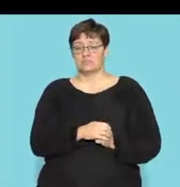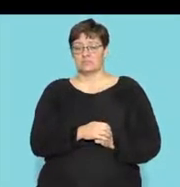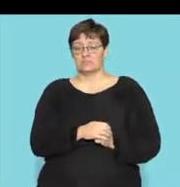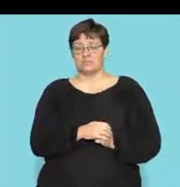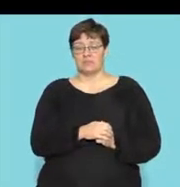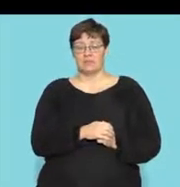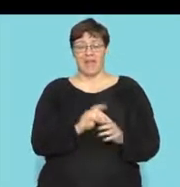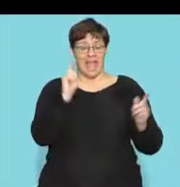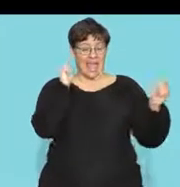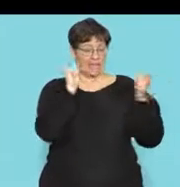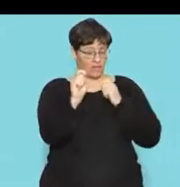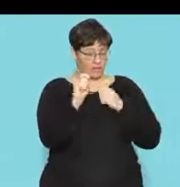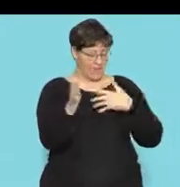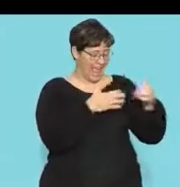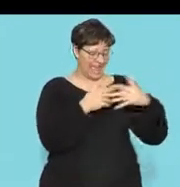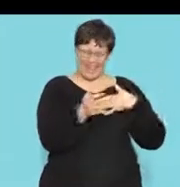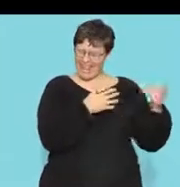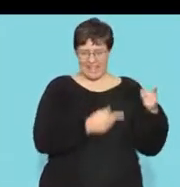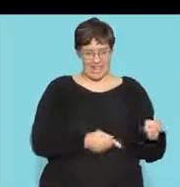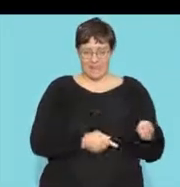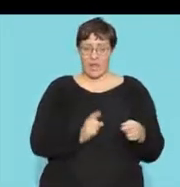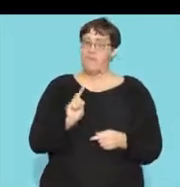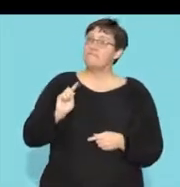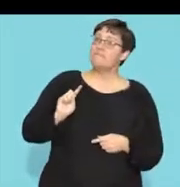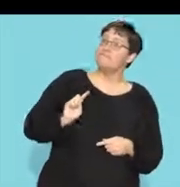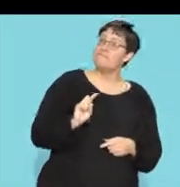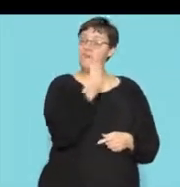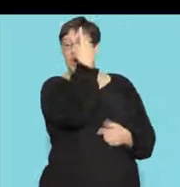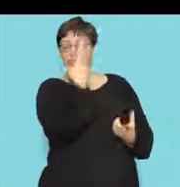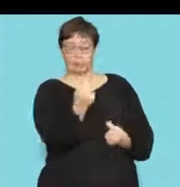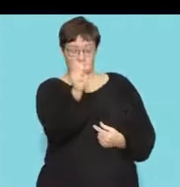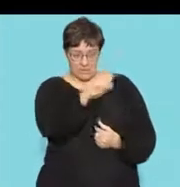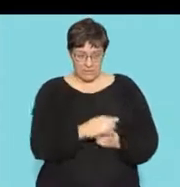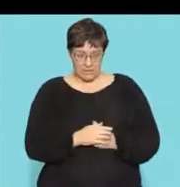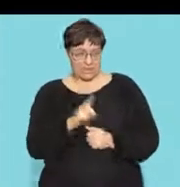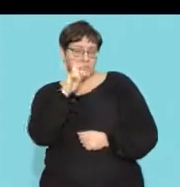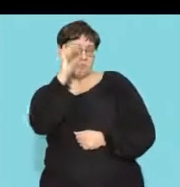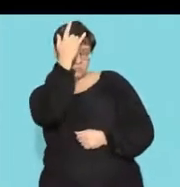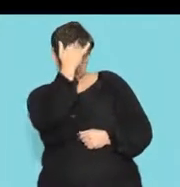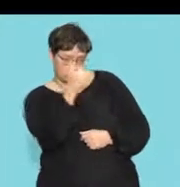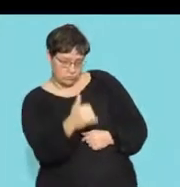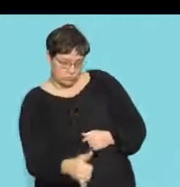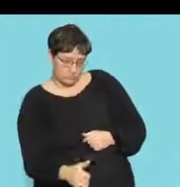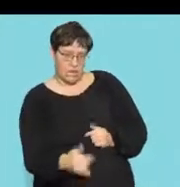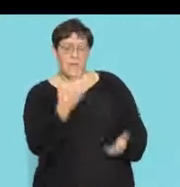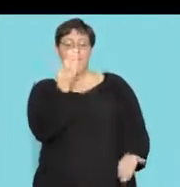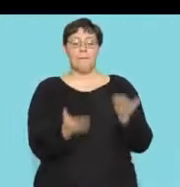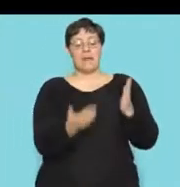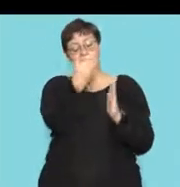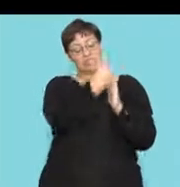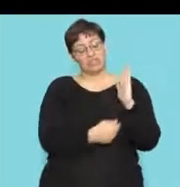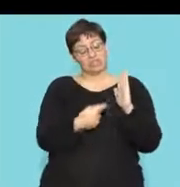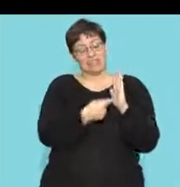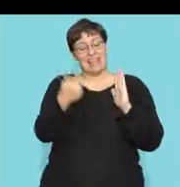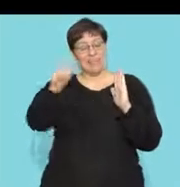any adjustment, the first thing that you do is go and check in your balance sheet account